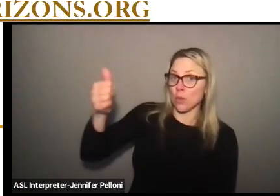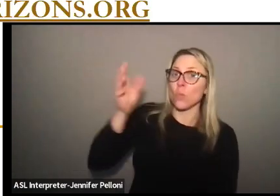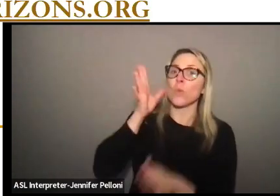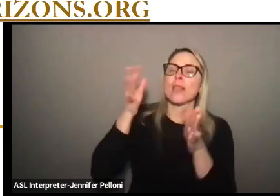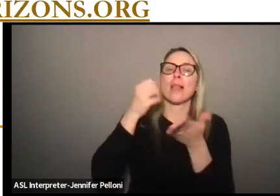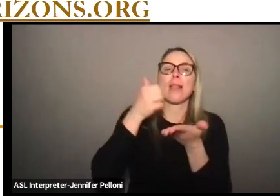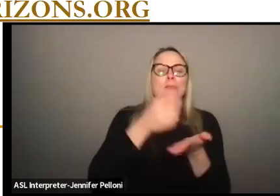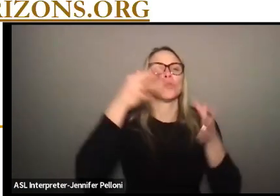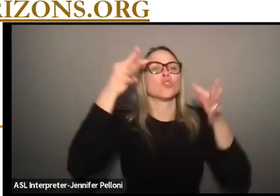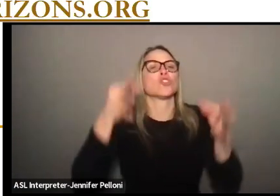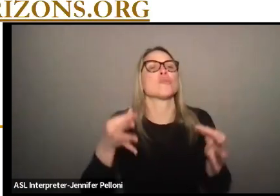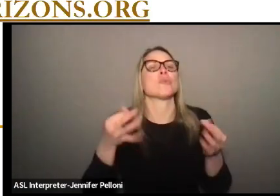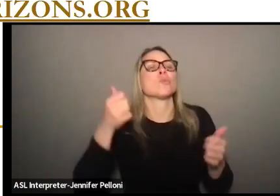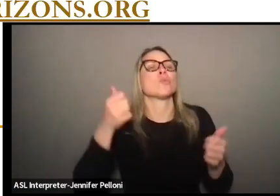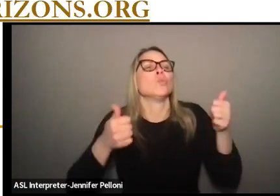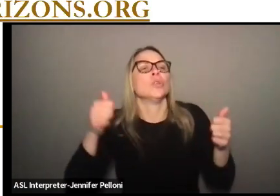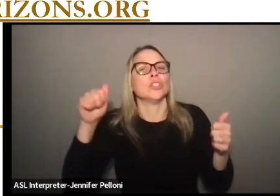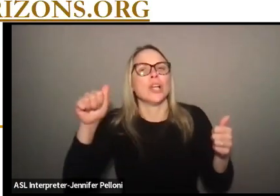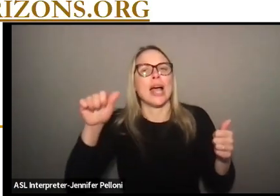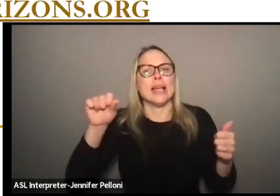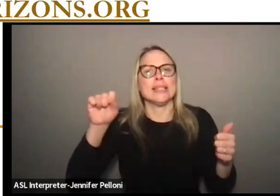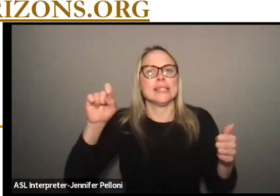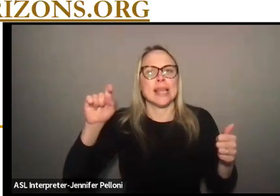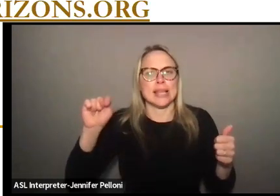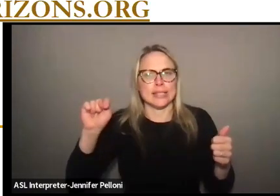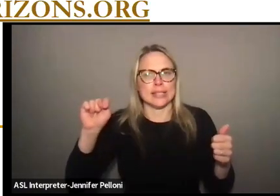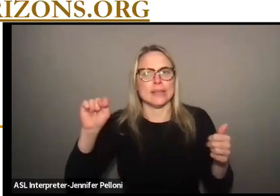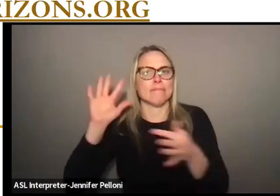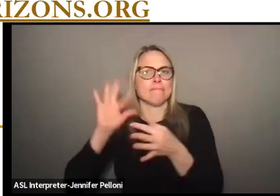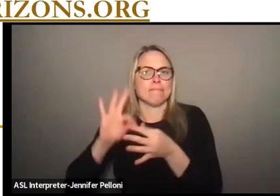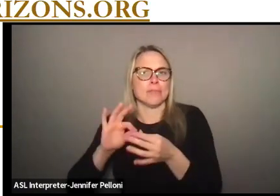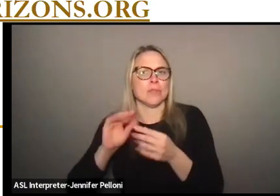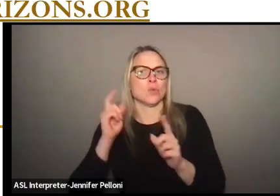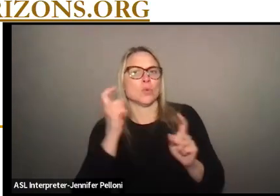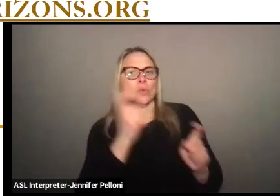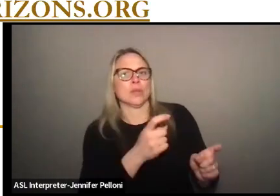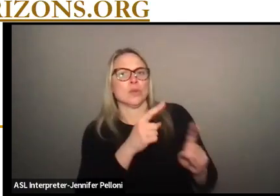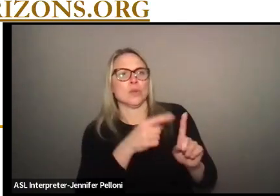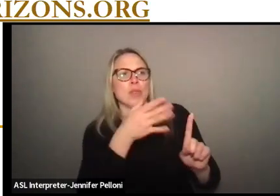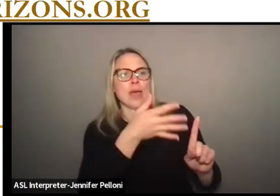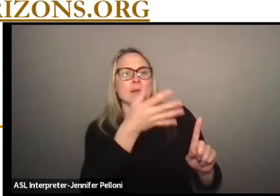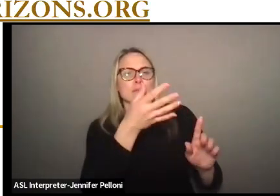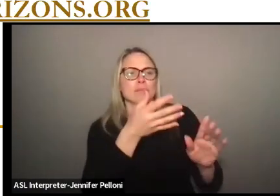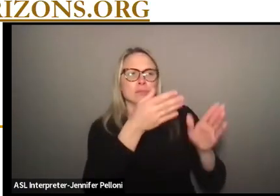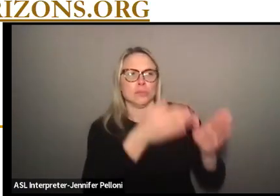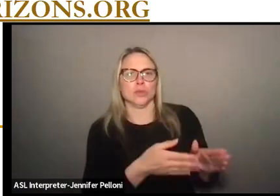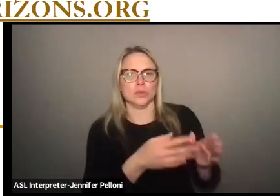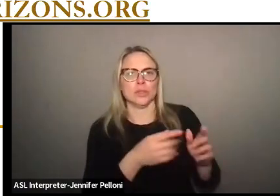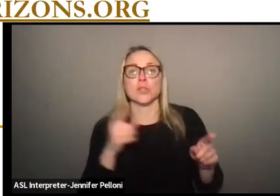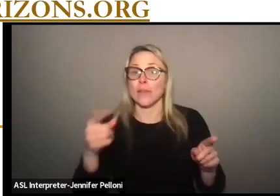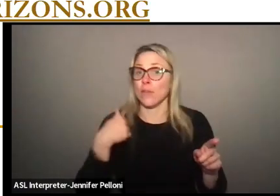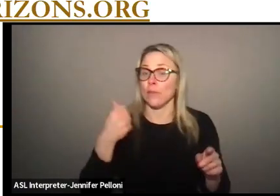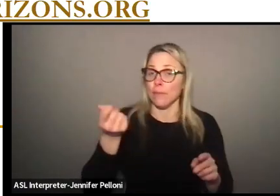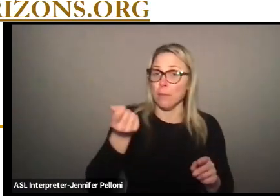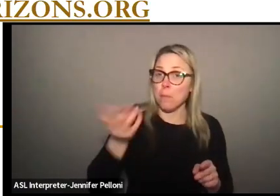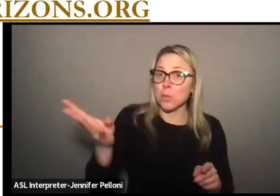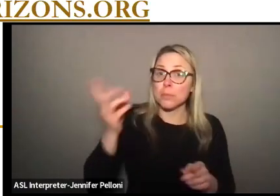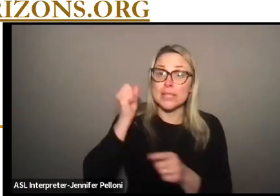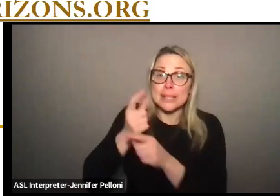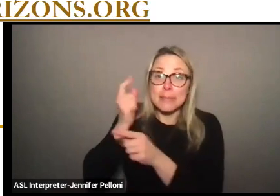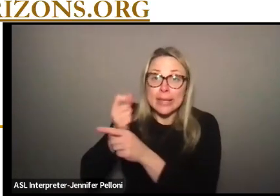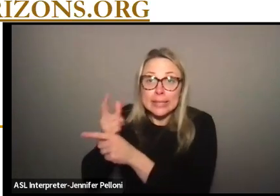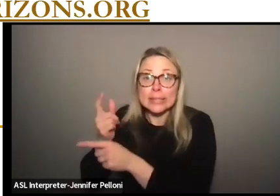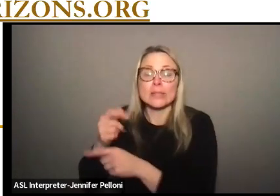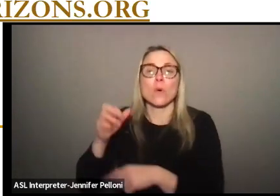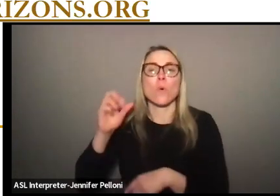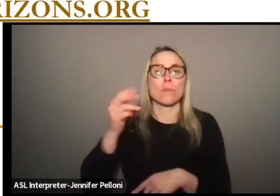determine what assets you're going to have to leave to your loved one. And for those of you that have multiple siblings or multiple children,